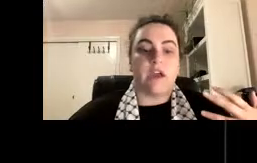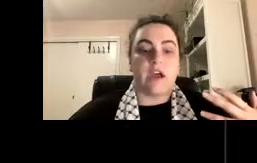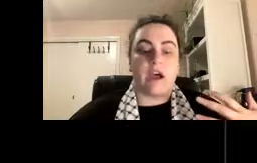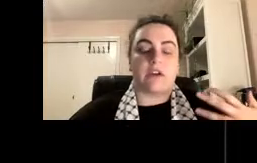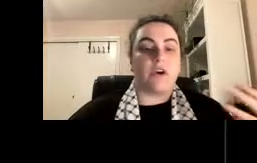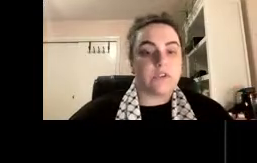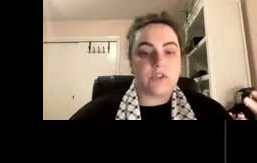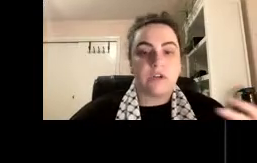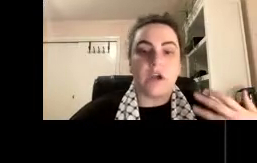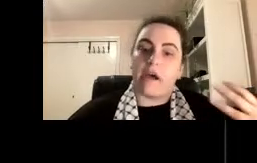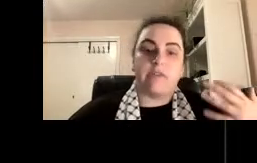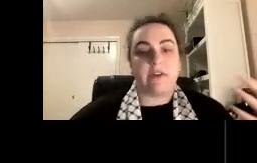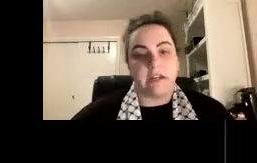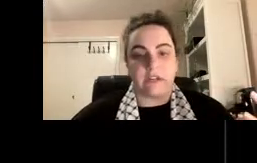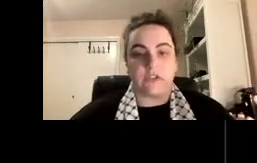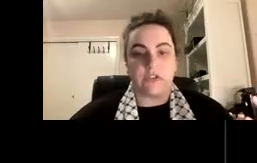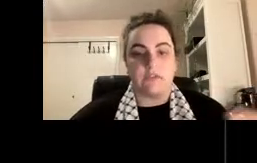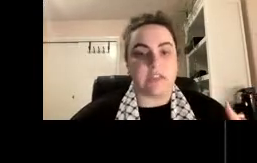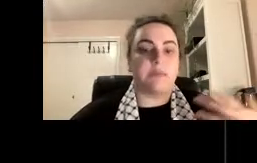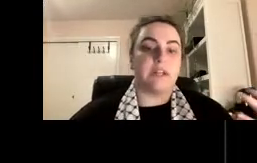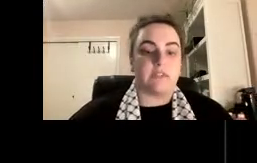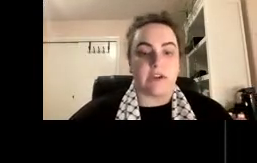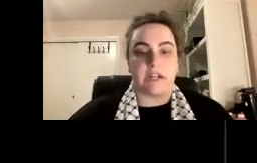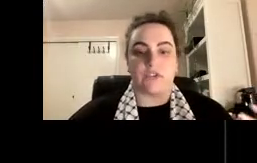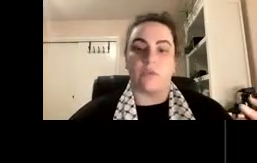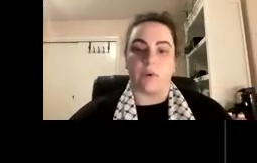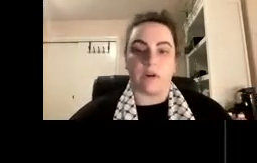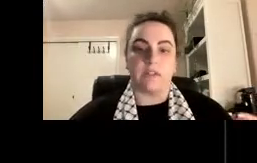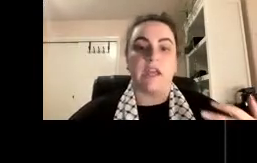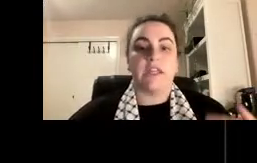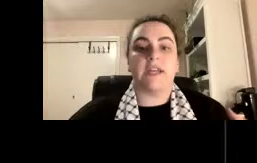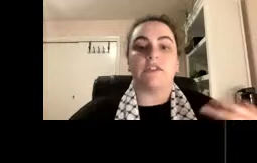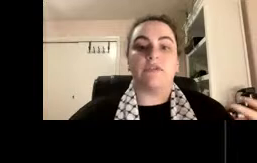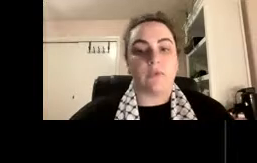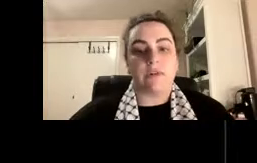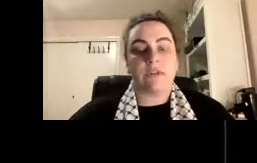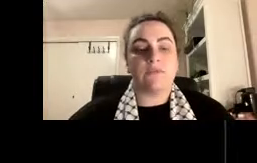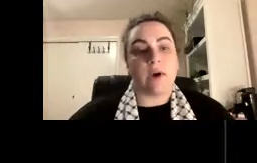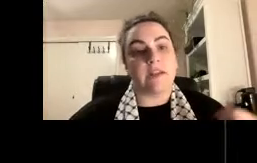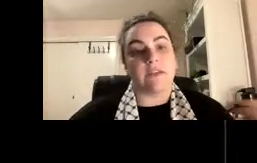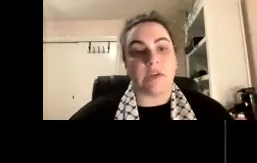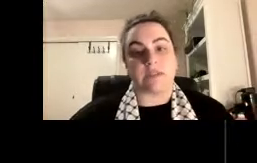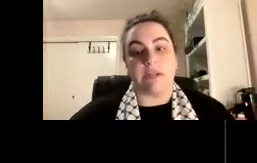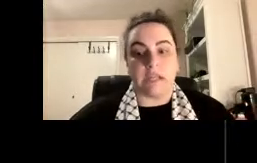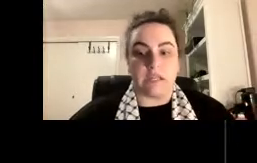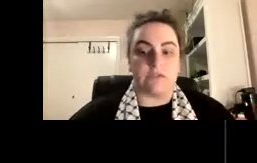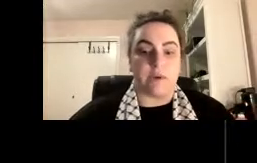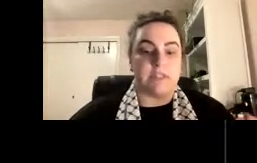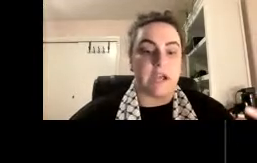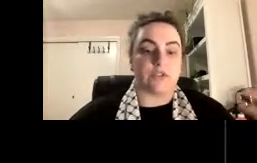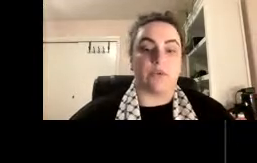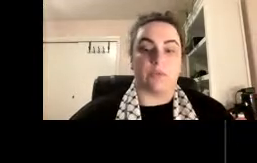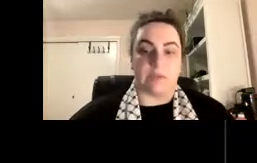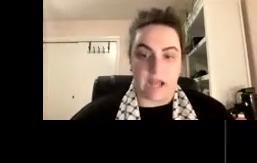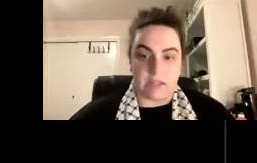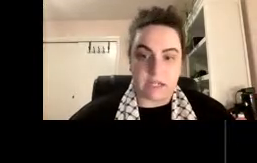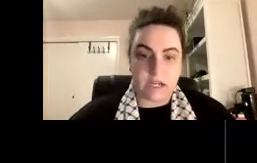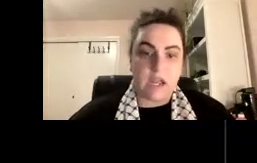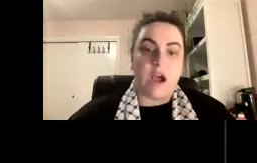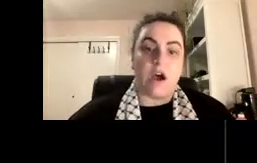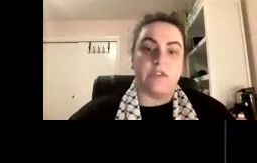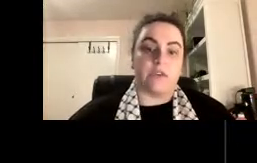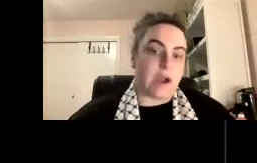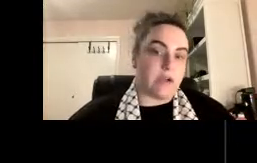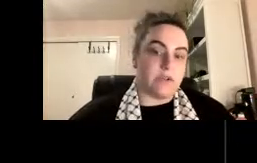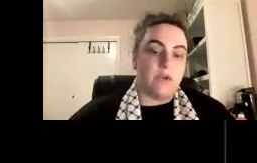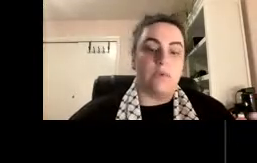of culture of financial investment and the financial world that divorces what an investment is from its actual reality